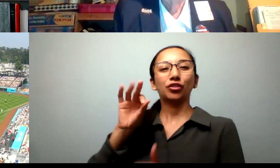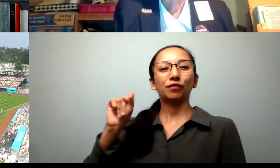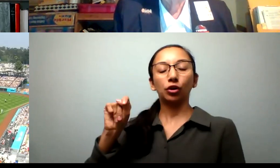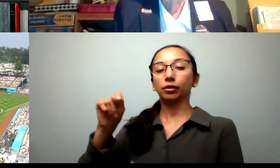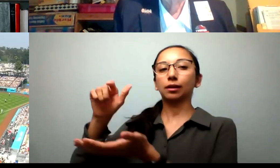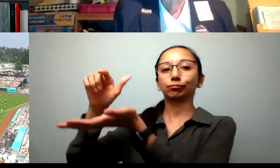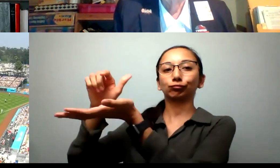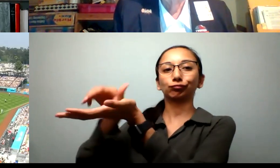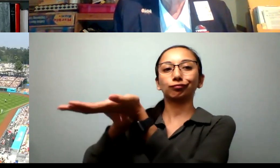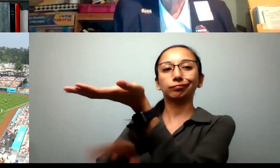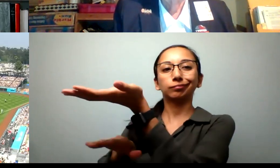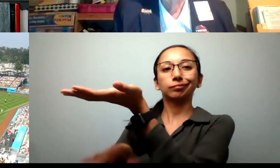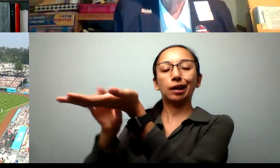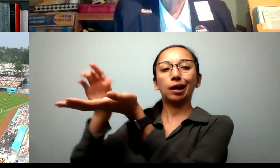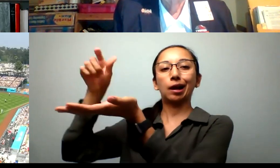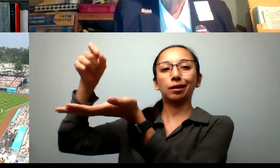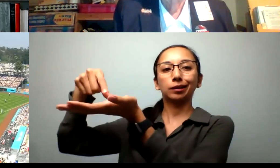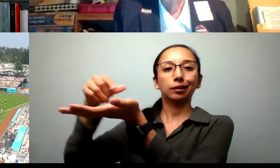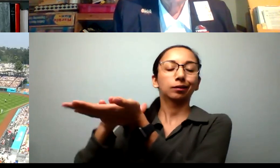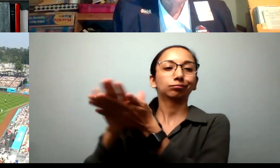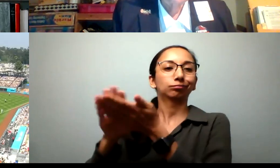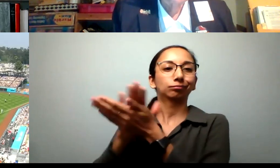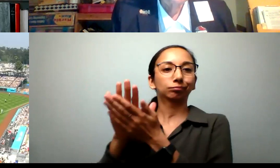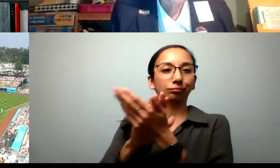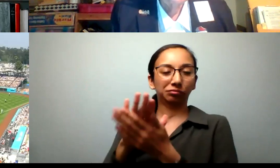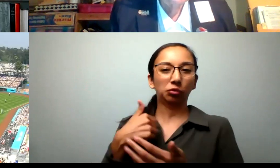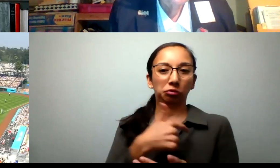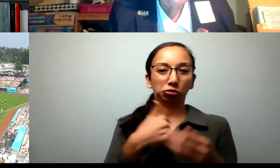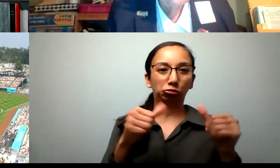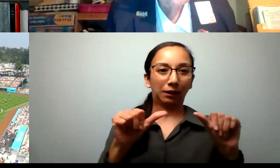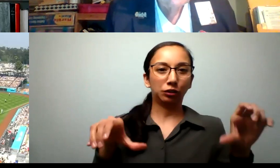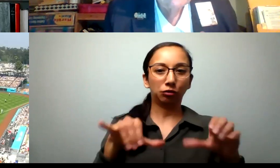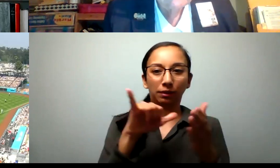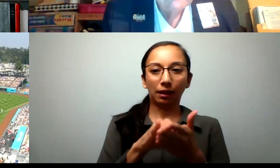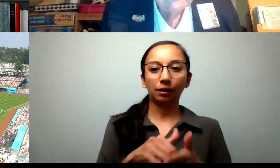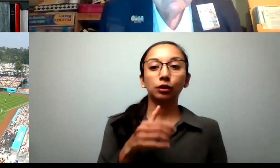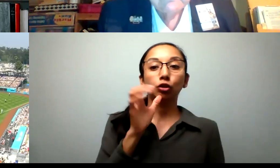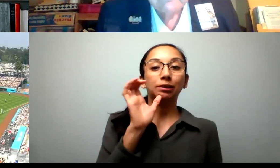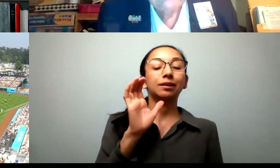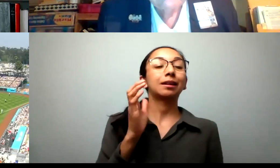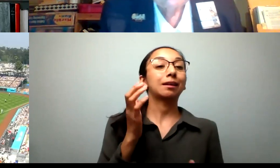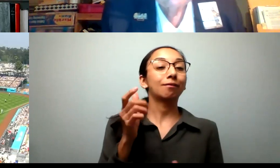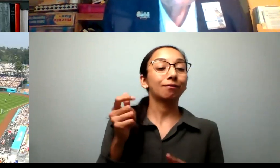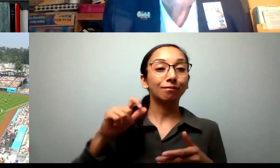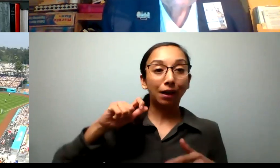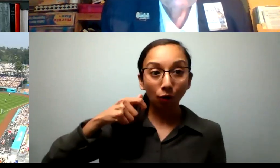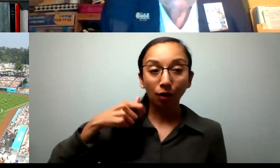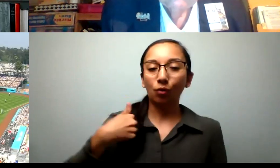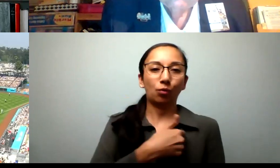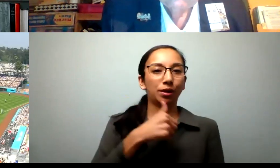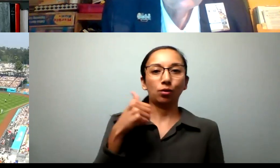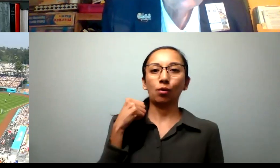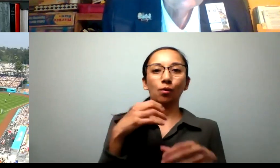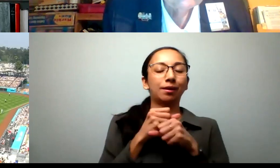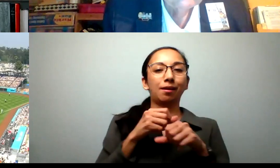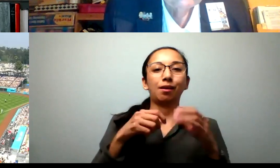with your foot to get the hand sanitation as much as we can. Drinking fountains, we're not going to get automatic drinking